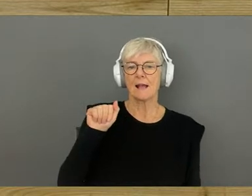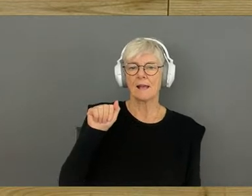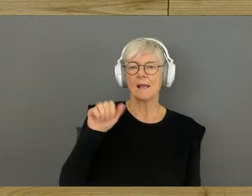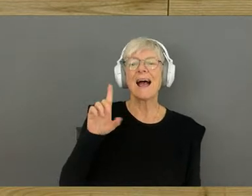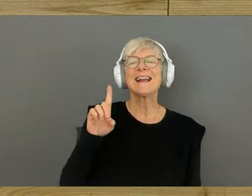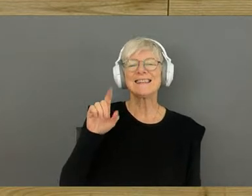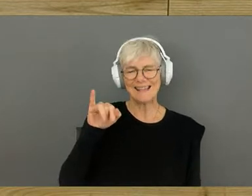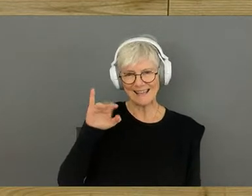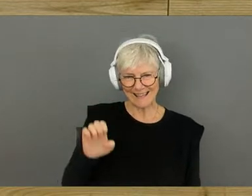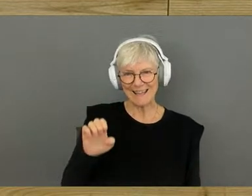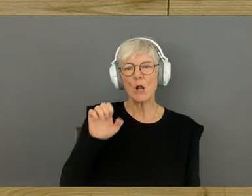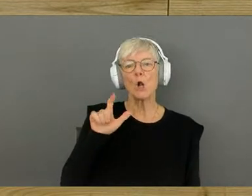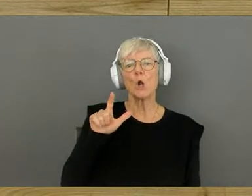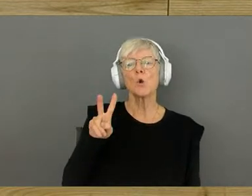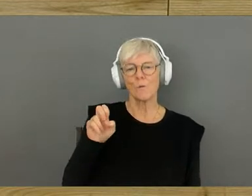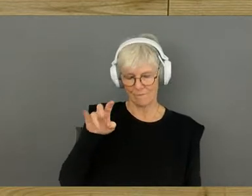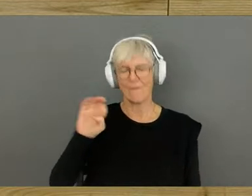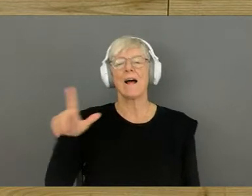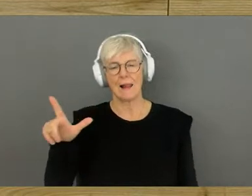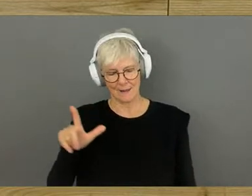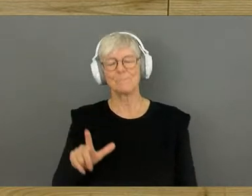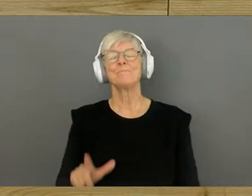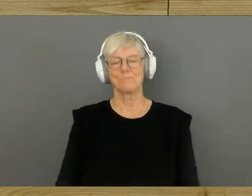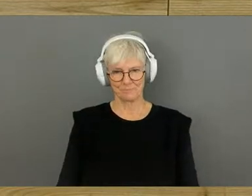So I have a quick question.